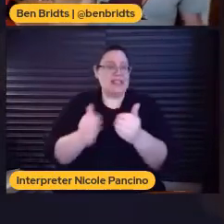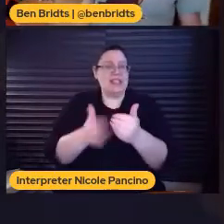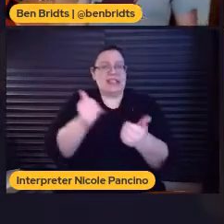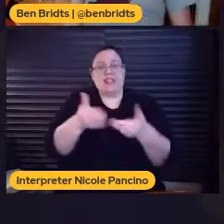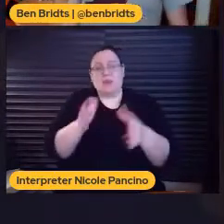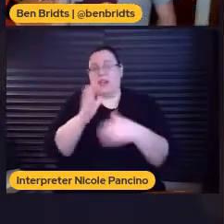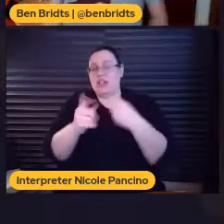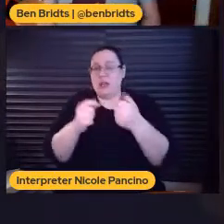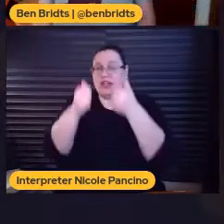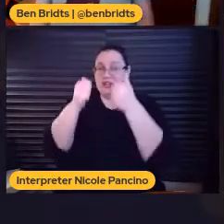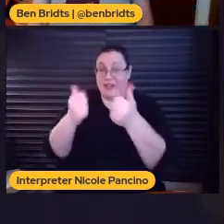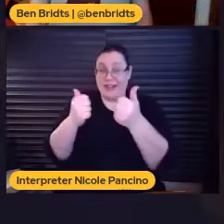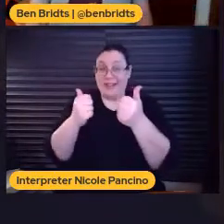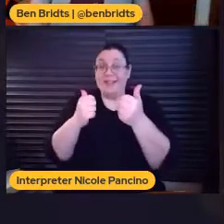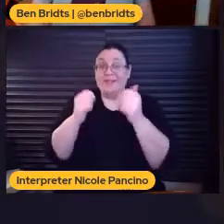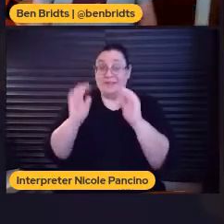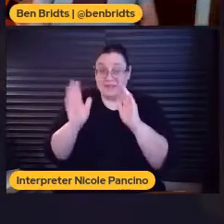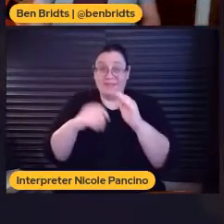Great.